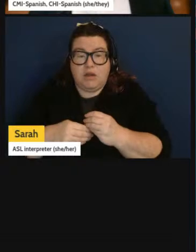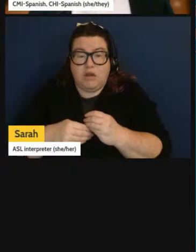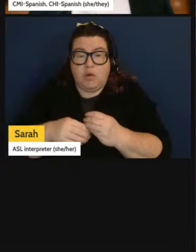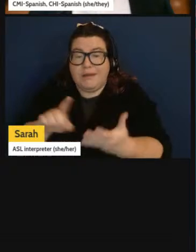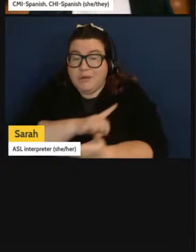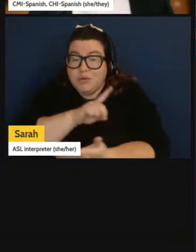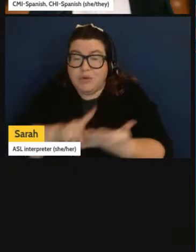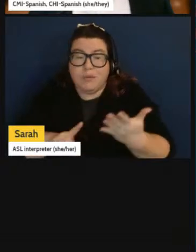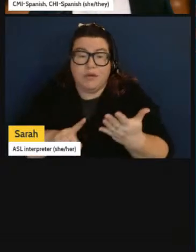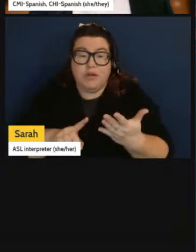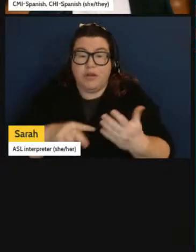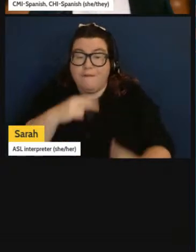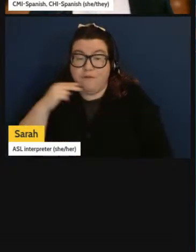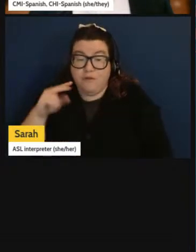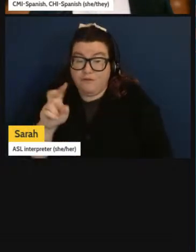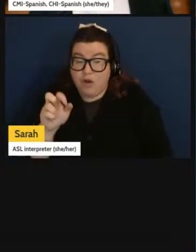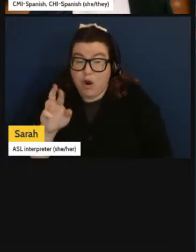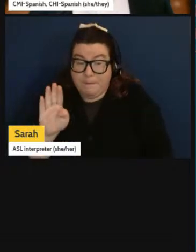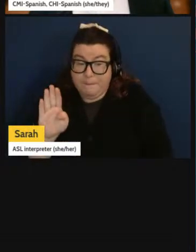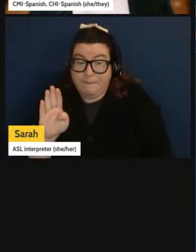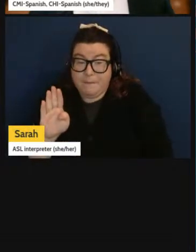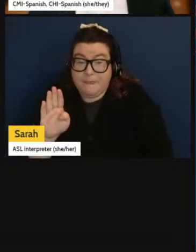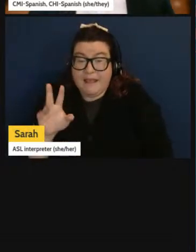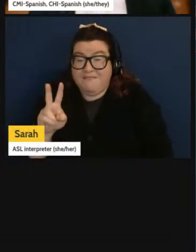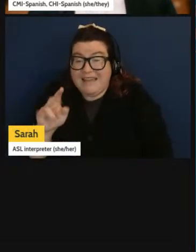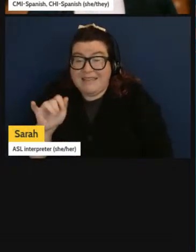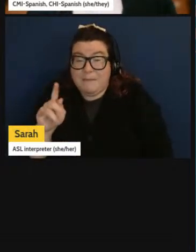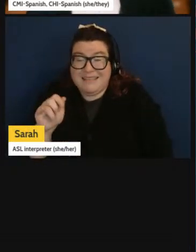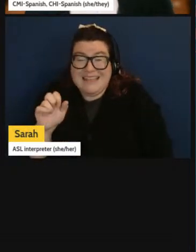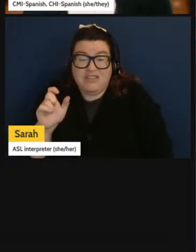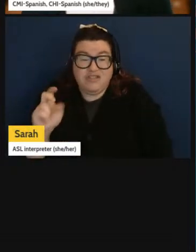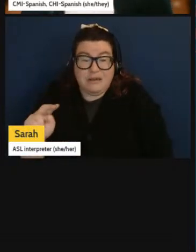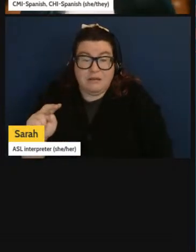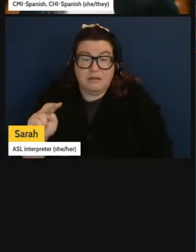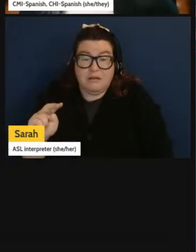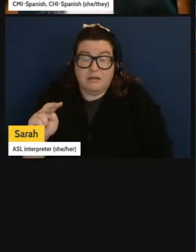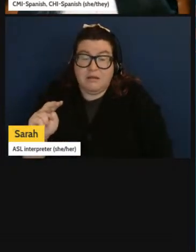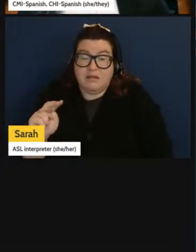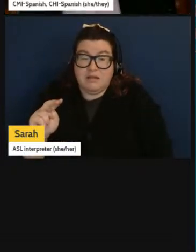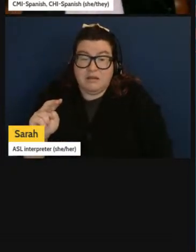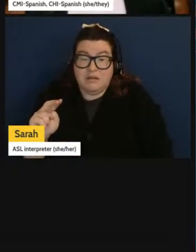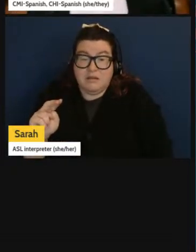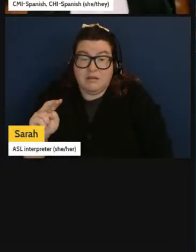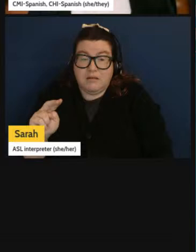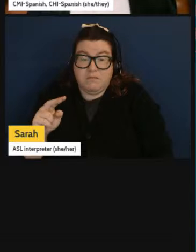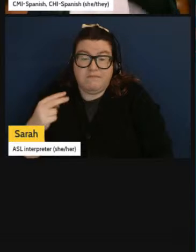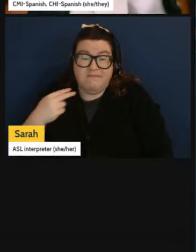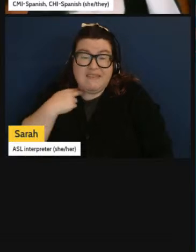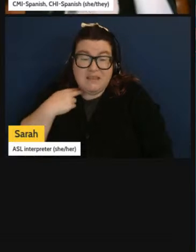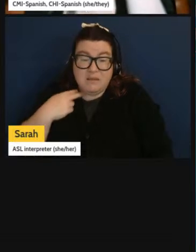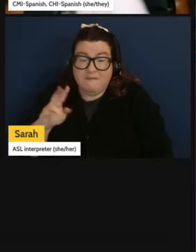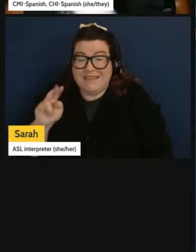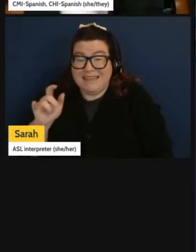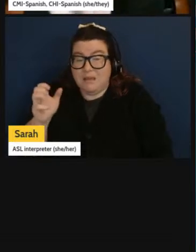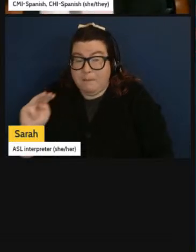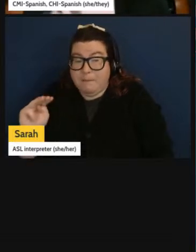Discrimination is a verb, okay? Victimization is being victimized, being a victim.